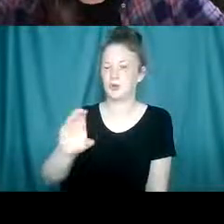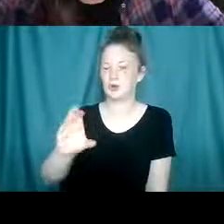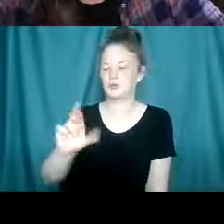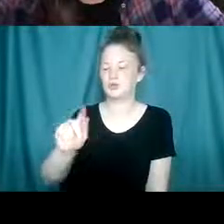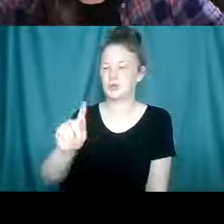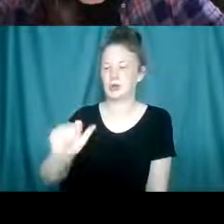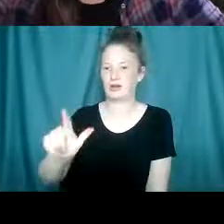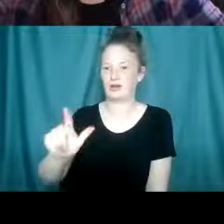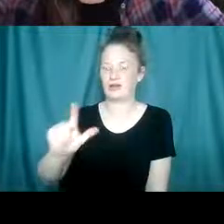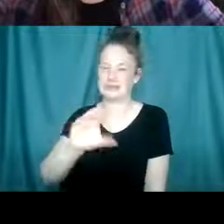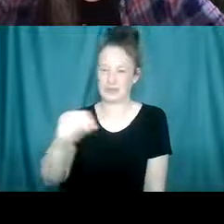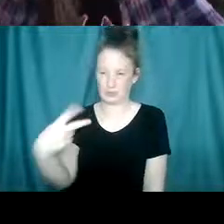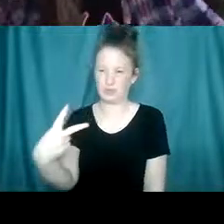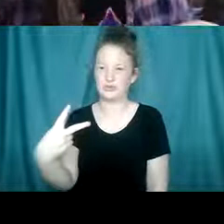up,